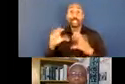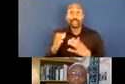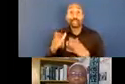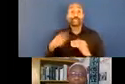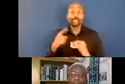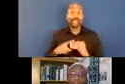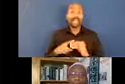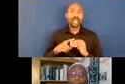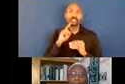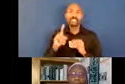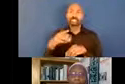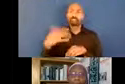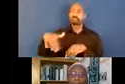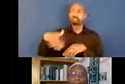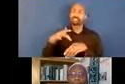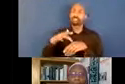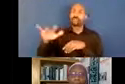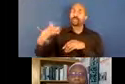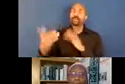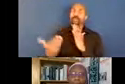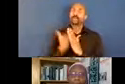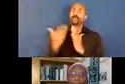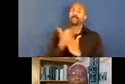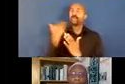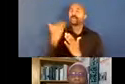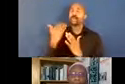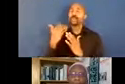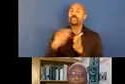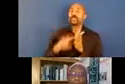culture, which connects social theory and human biology.